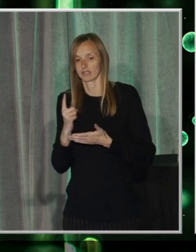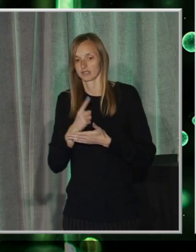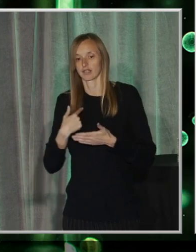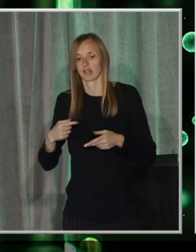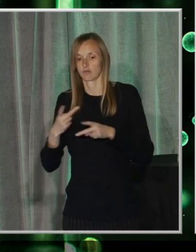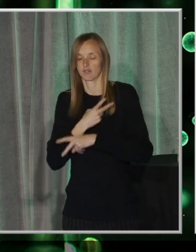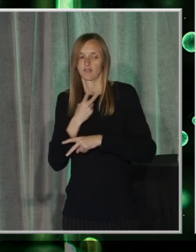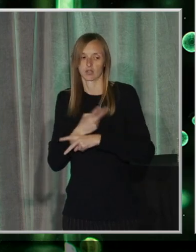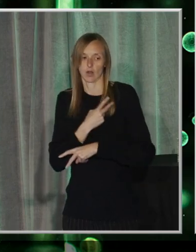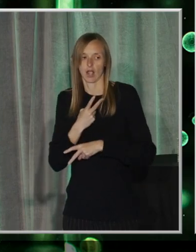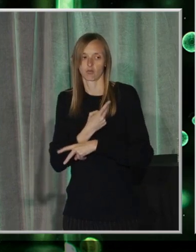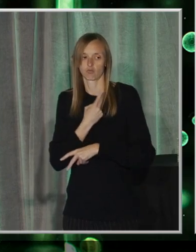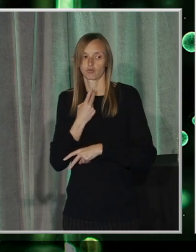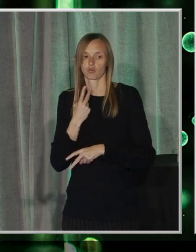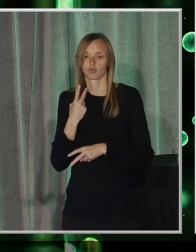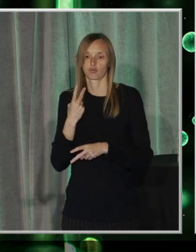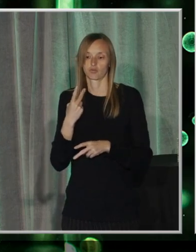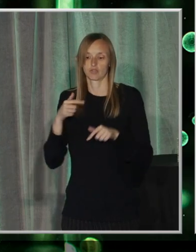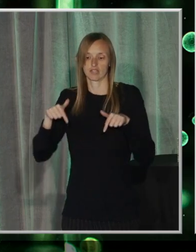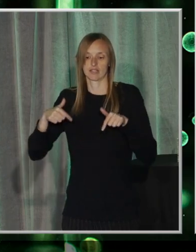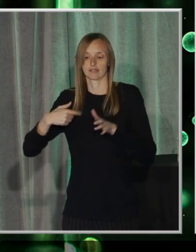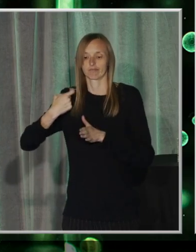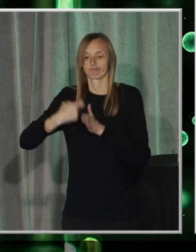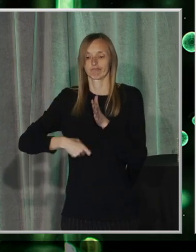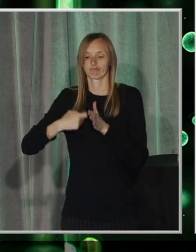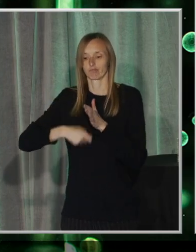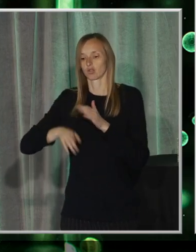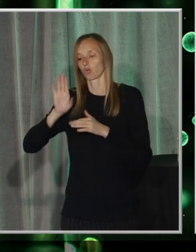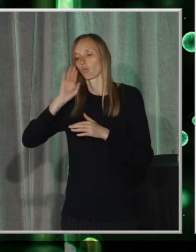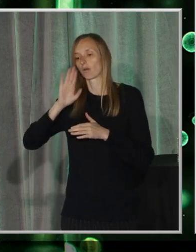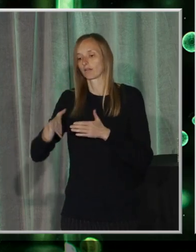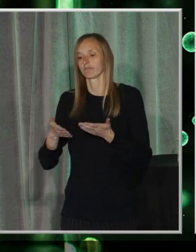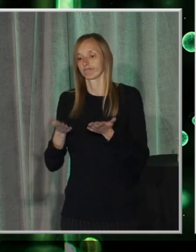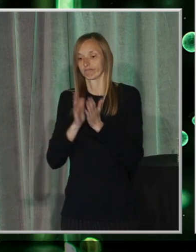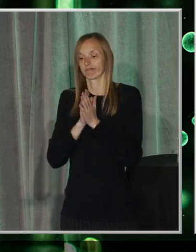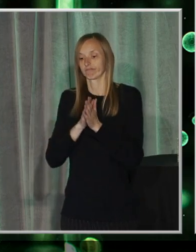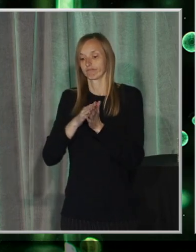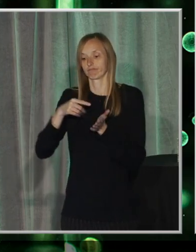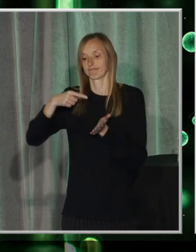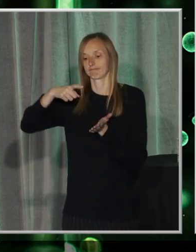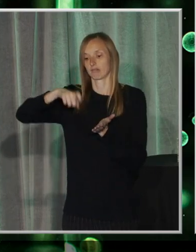up with this amount of money that we'll be charging.